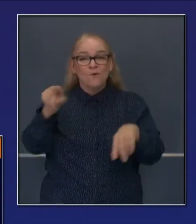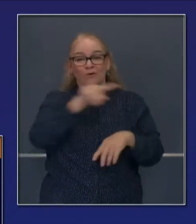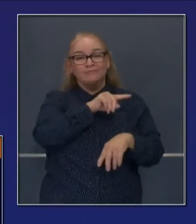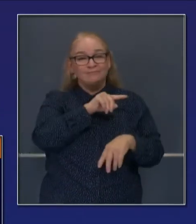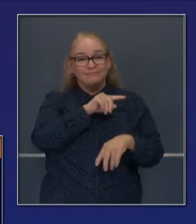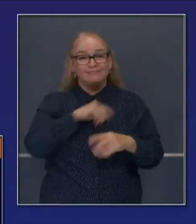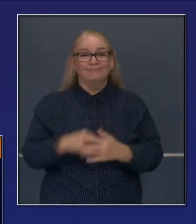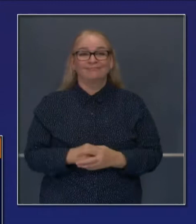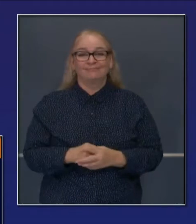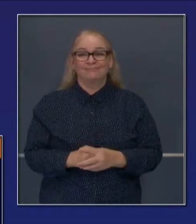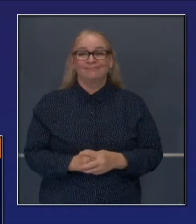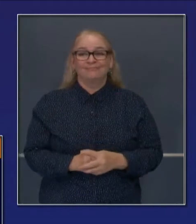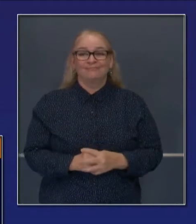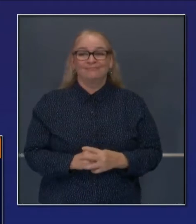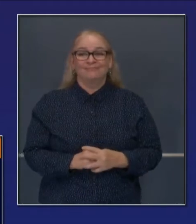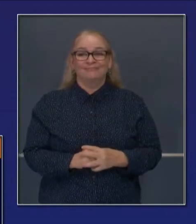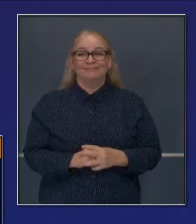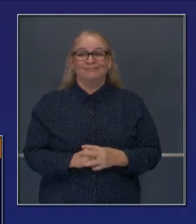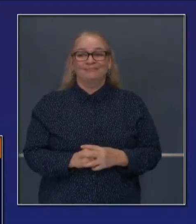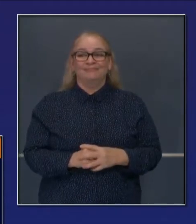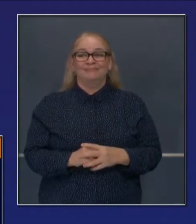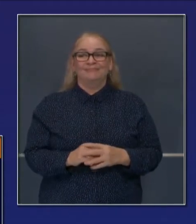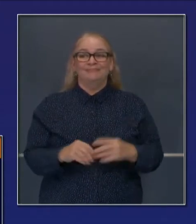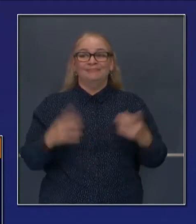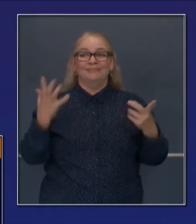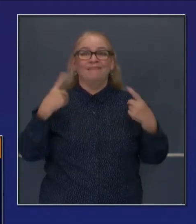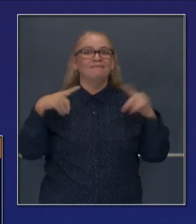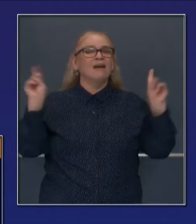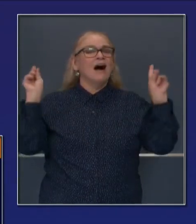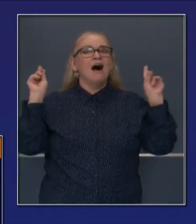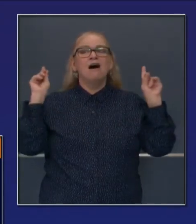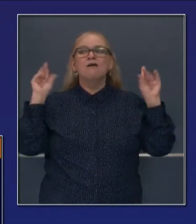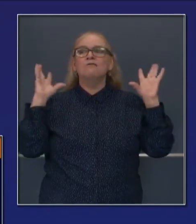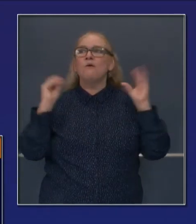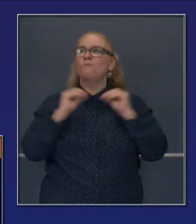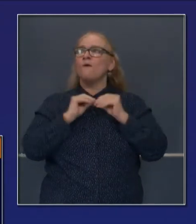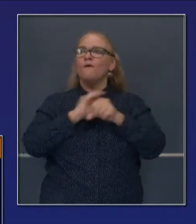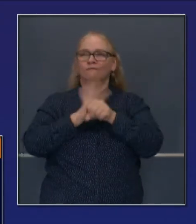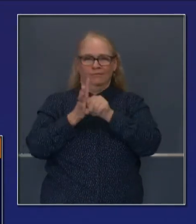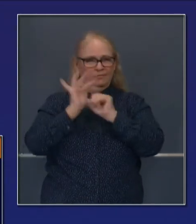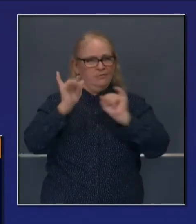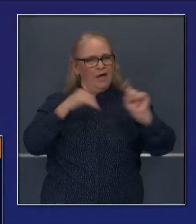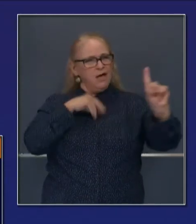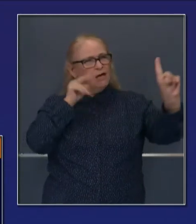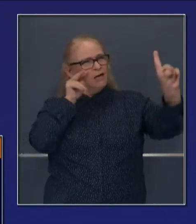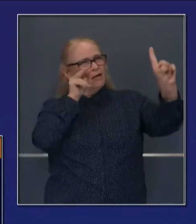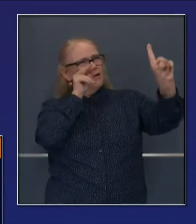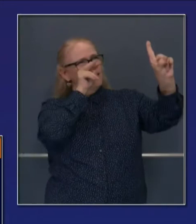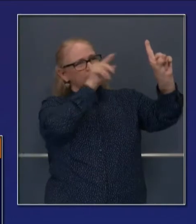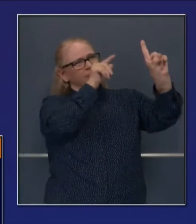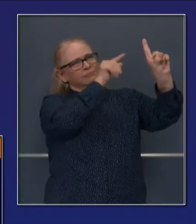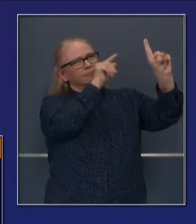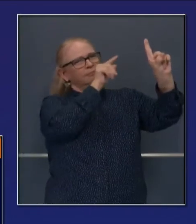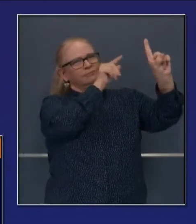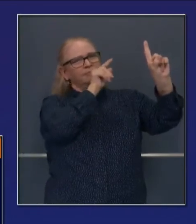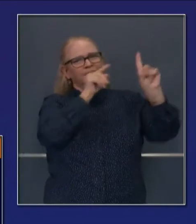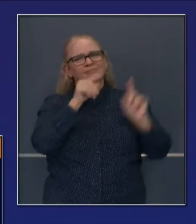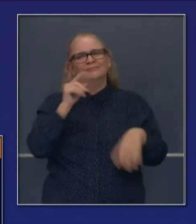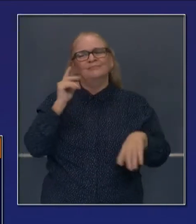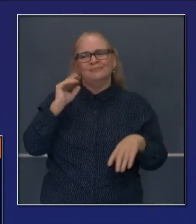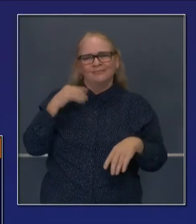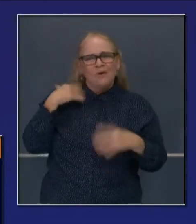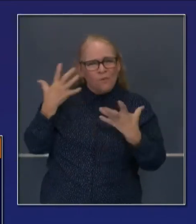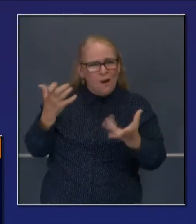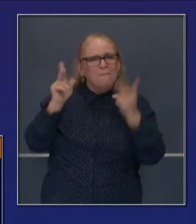moving past this pandemic and doing so in a way where people can get back to work, where businesses can reopen,